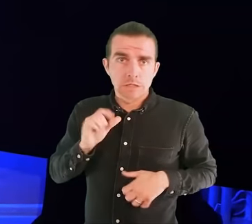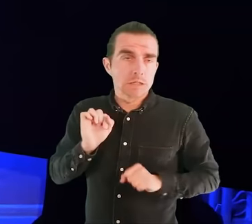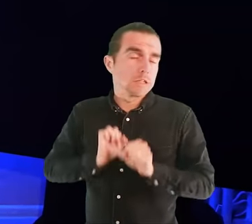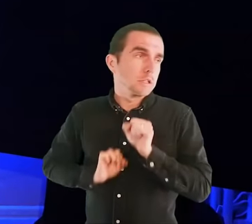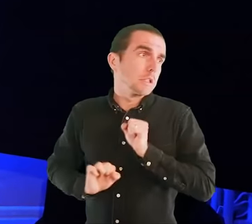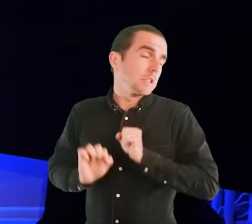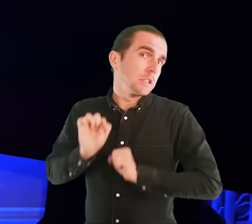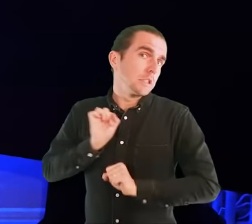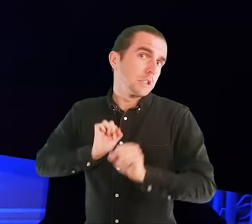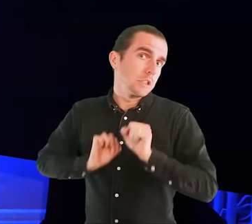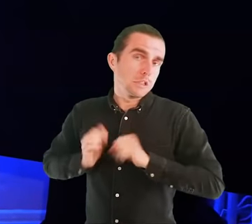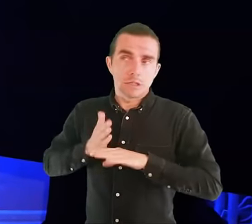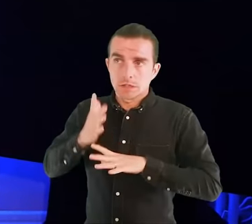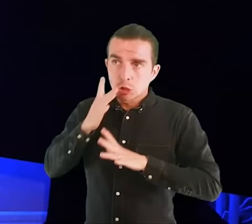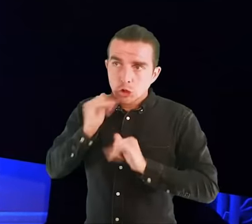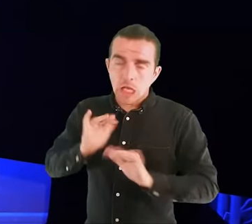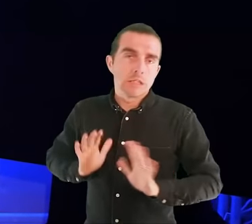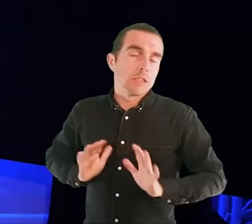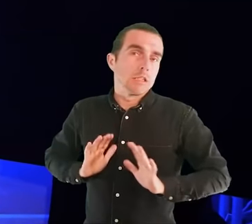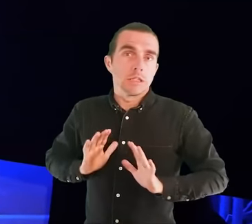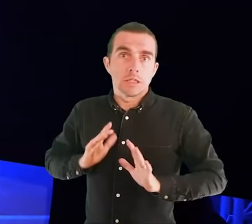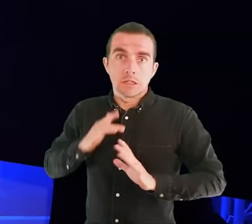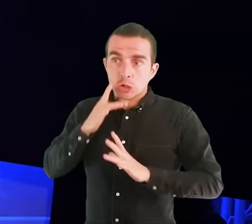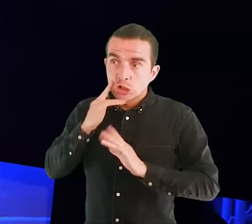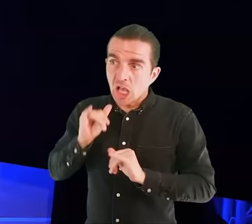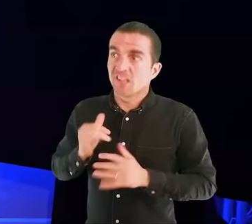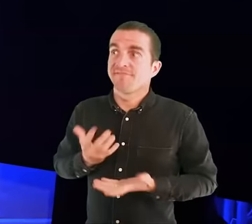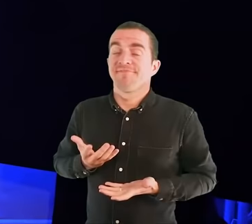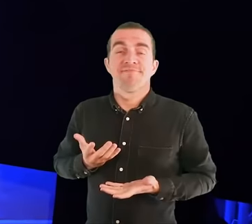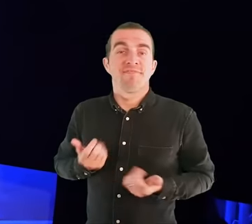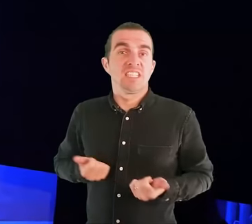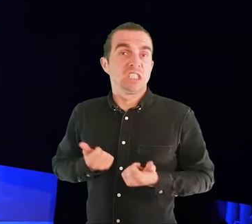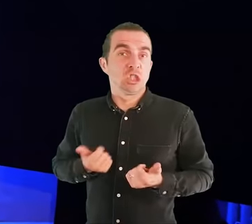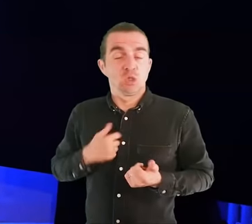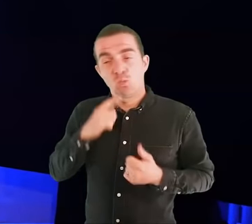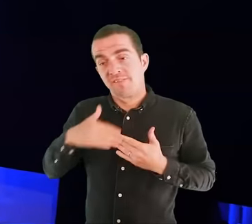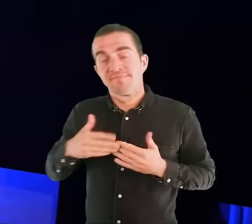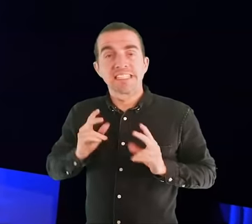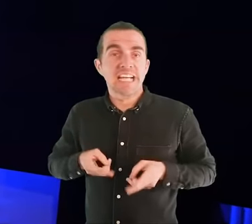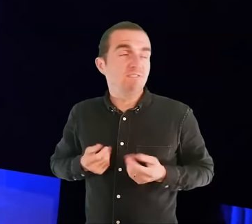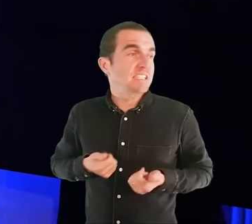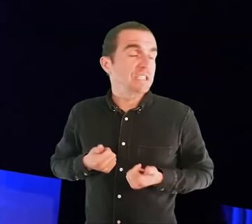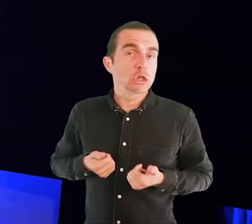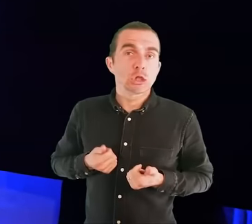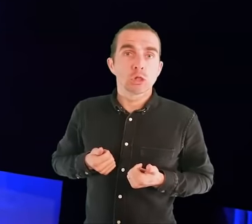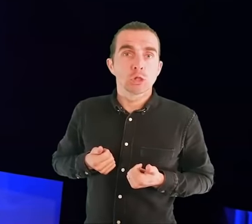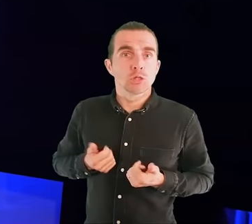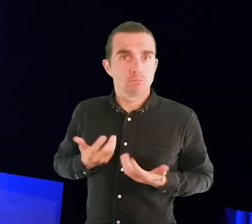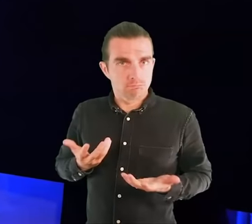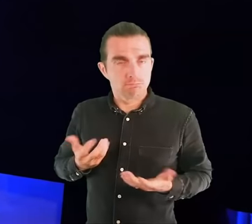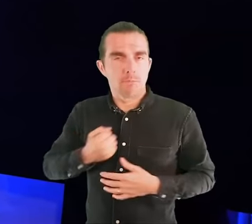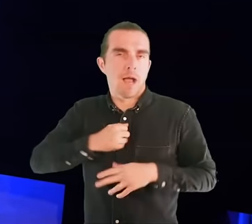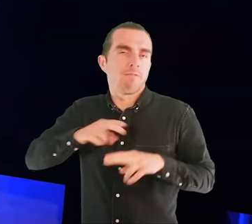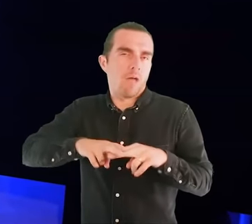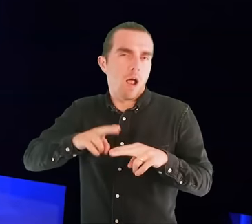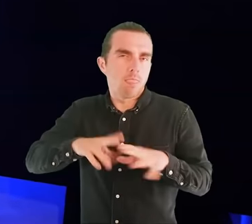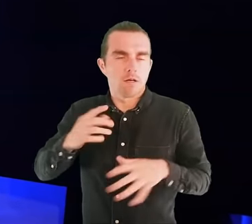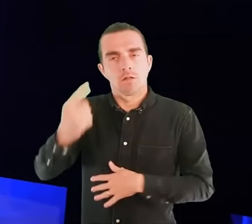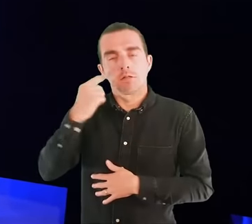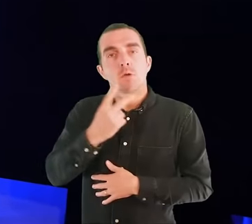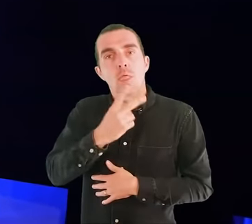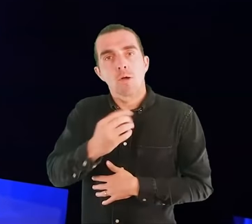his quality of life never recovered. Today, we are finally winning the war against